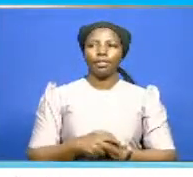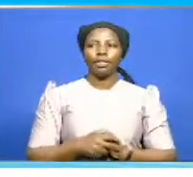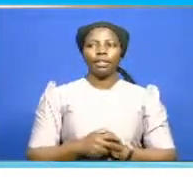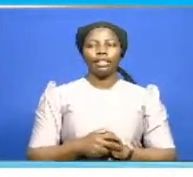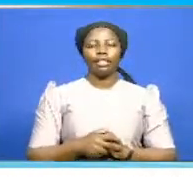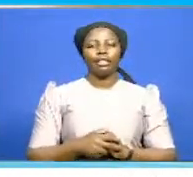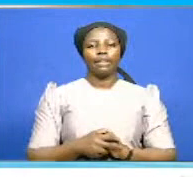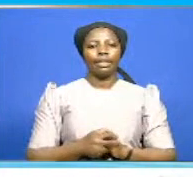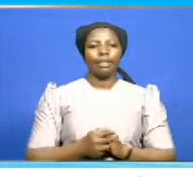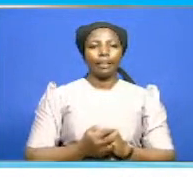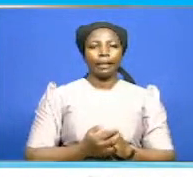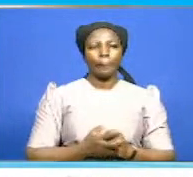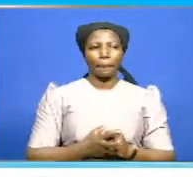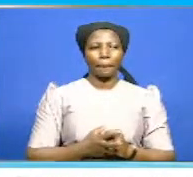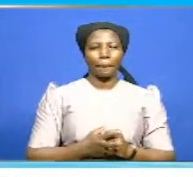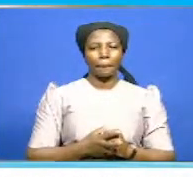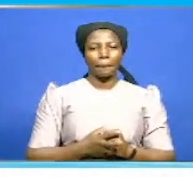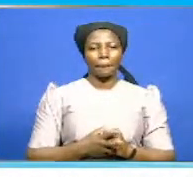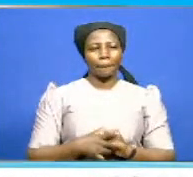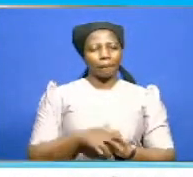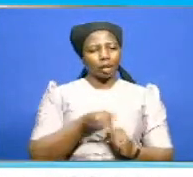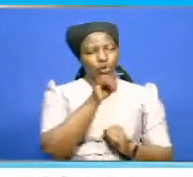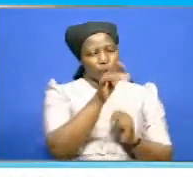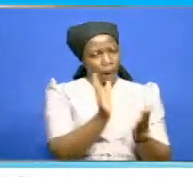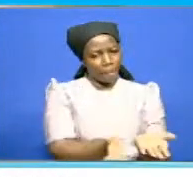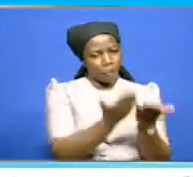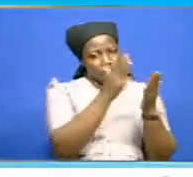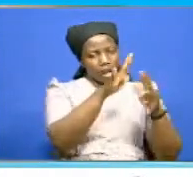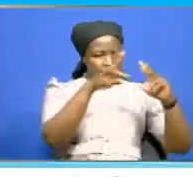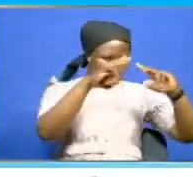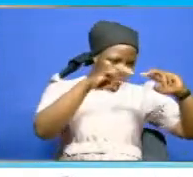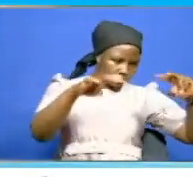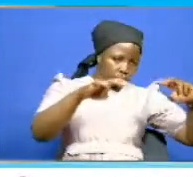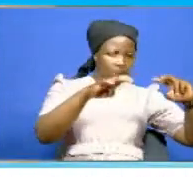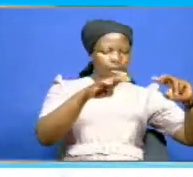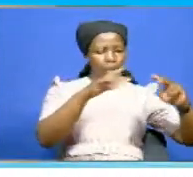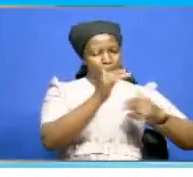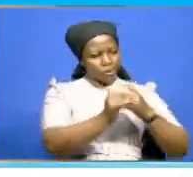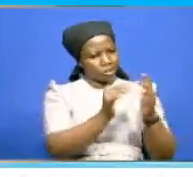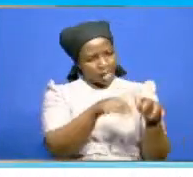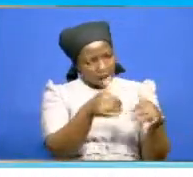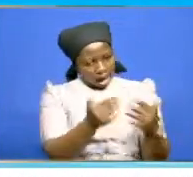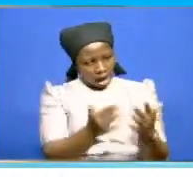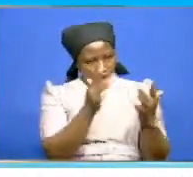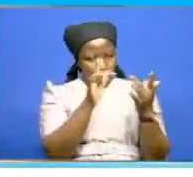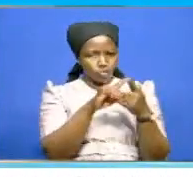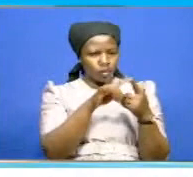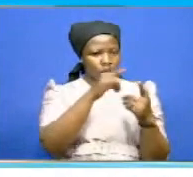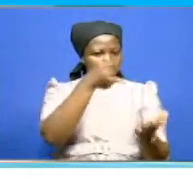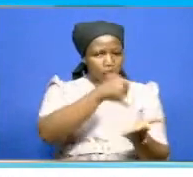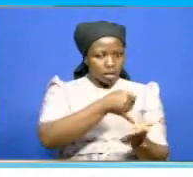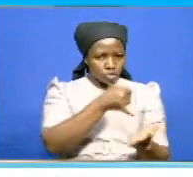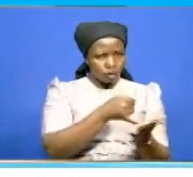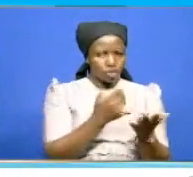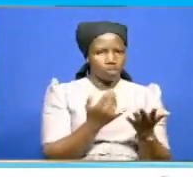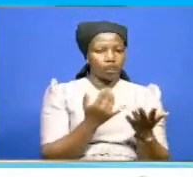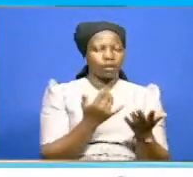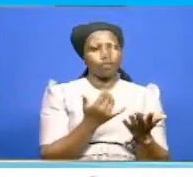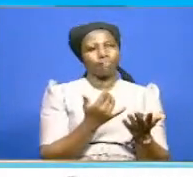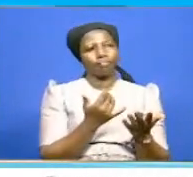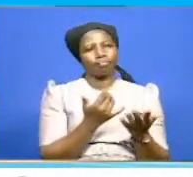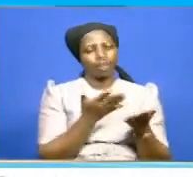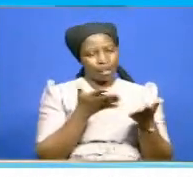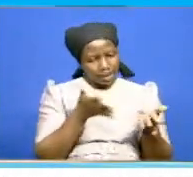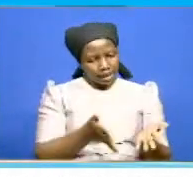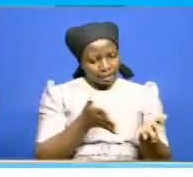How then do you improve your screening processes, you know, to capture the